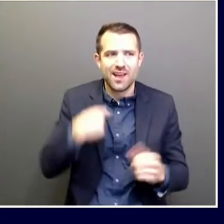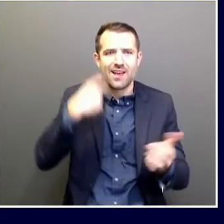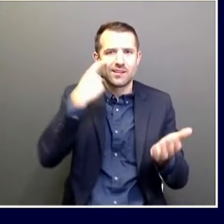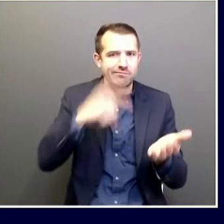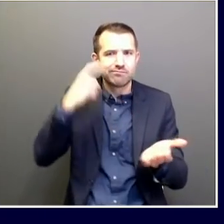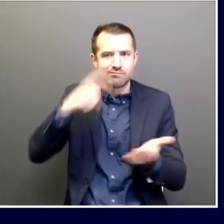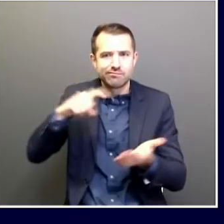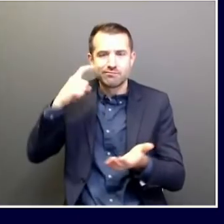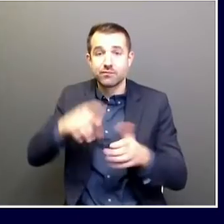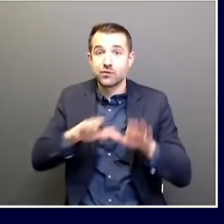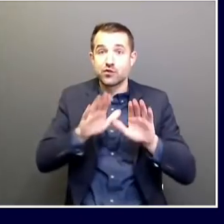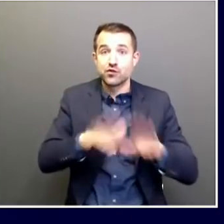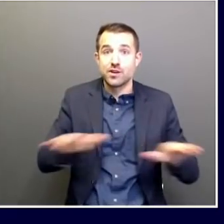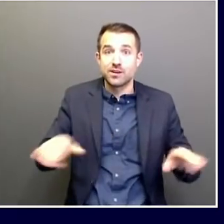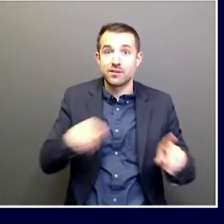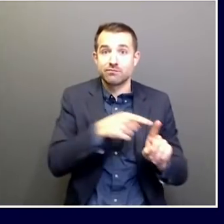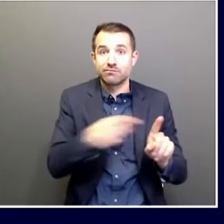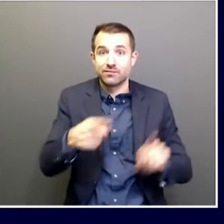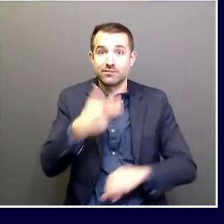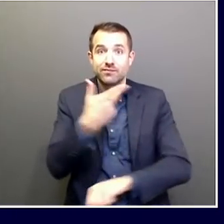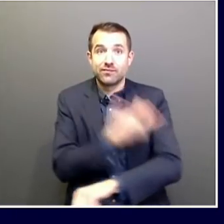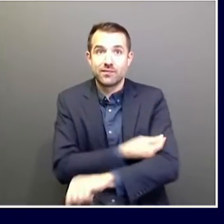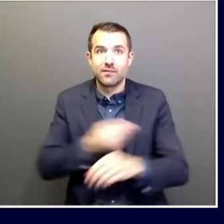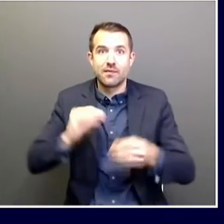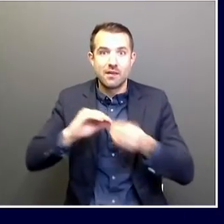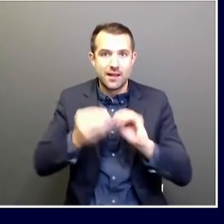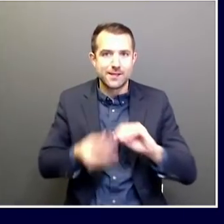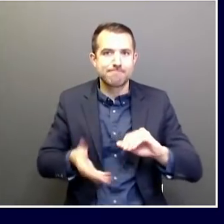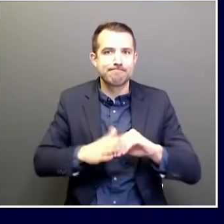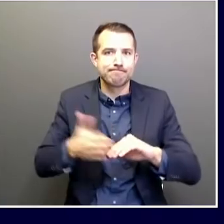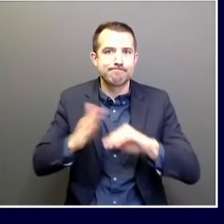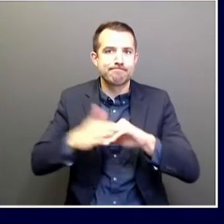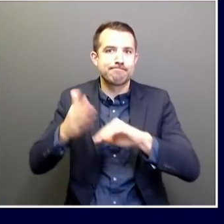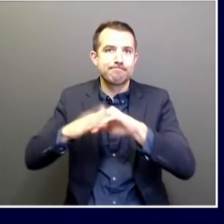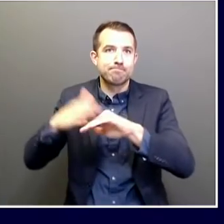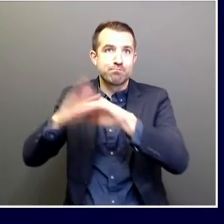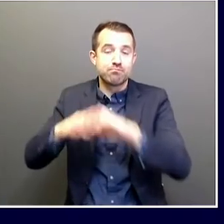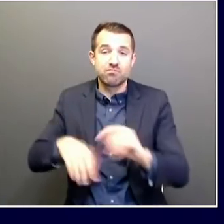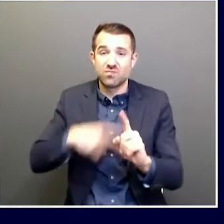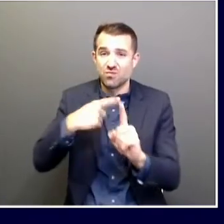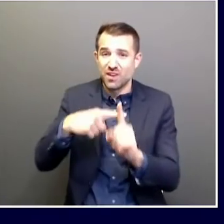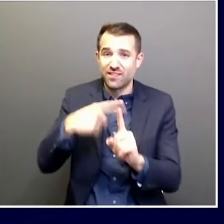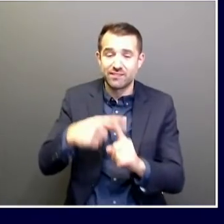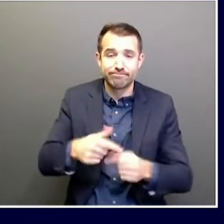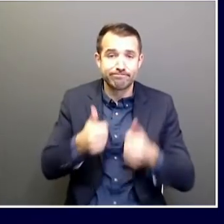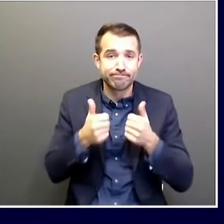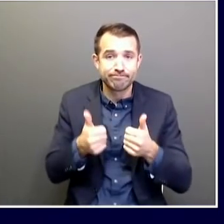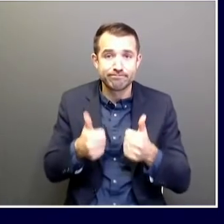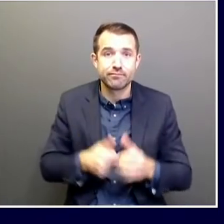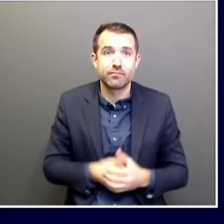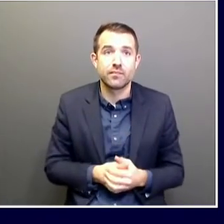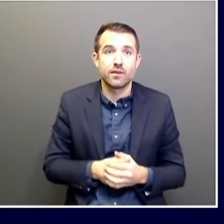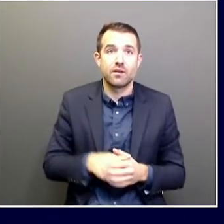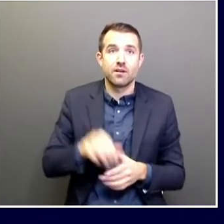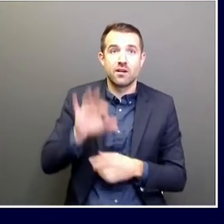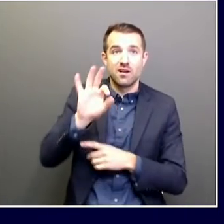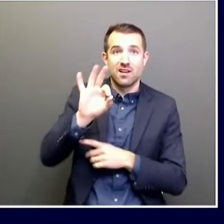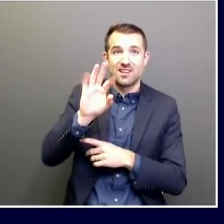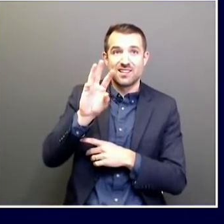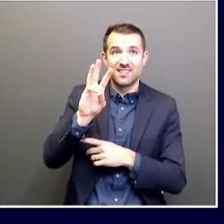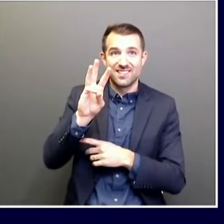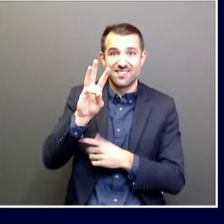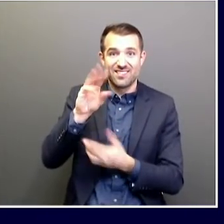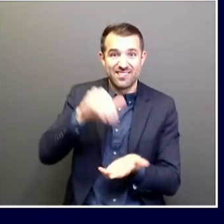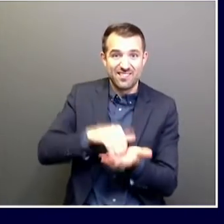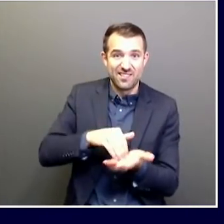the pediatric doses, increasing our rates, because as a reminder, there have been 96,000 people in Maine who happen to be between the